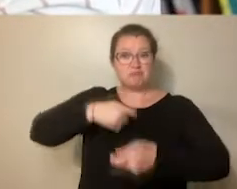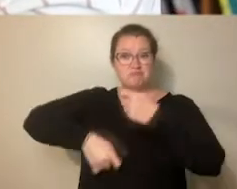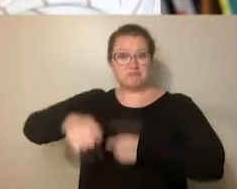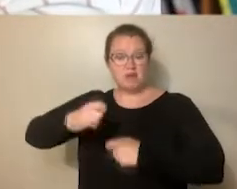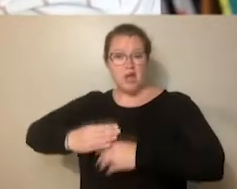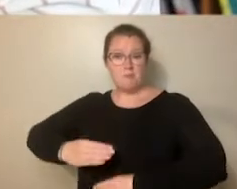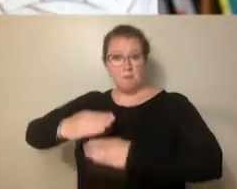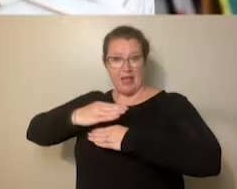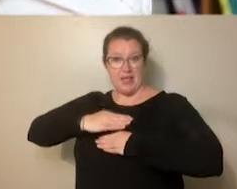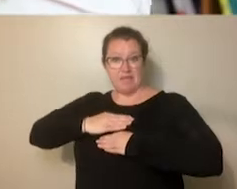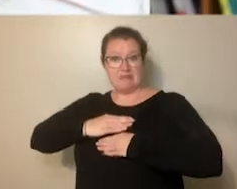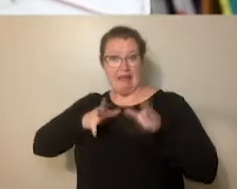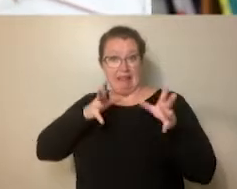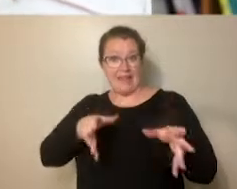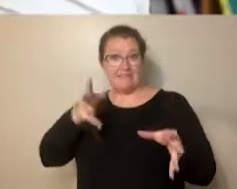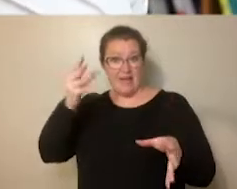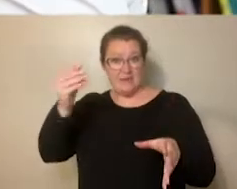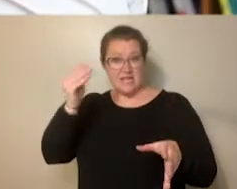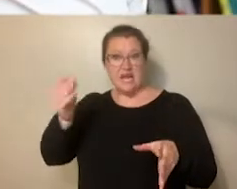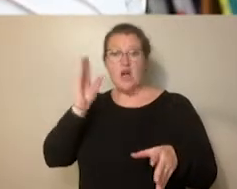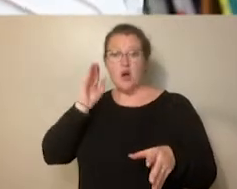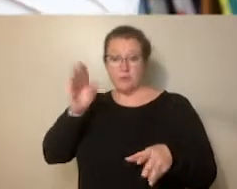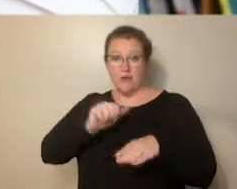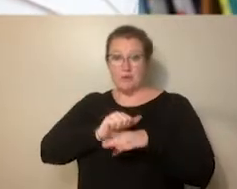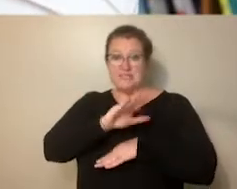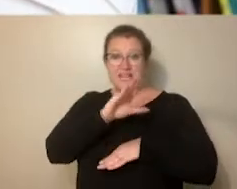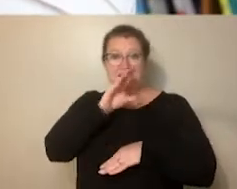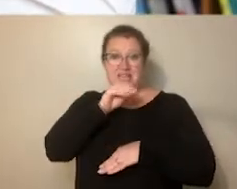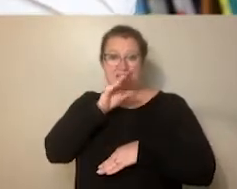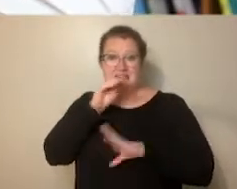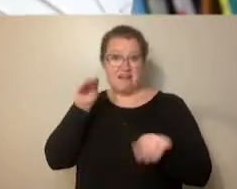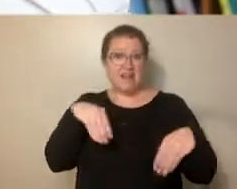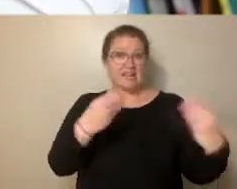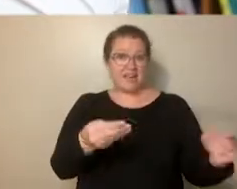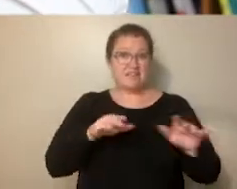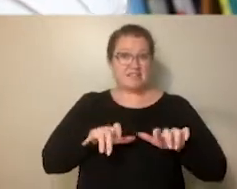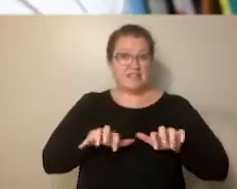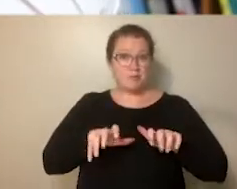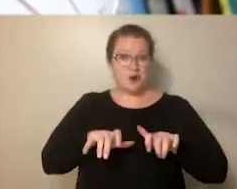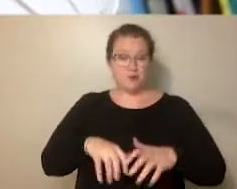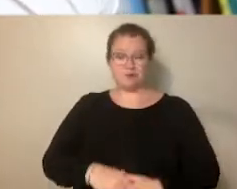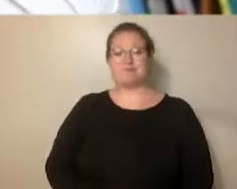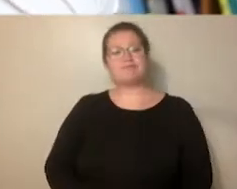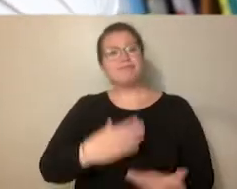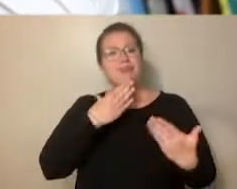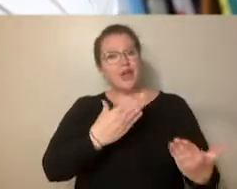we will send Duck over with the typewriter. Sincerely, the cows.